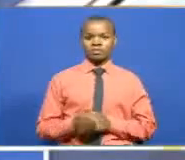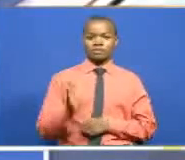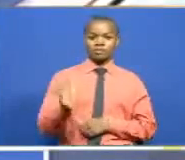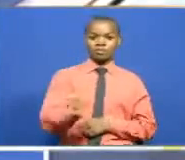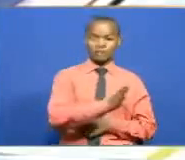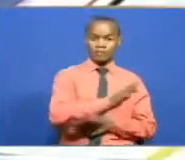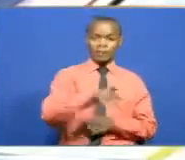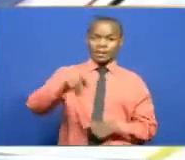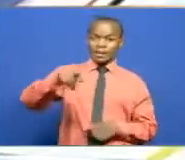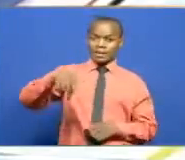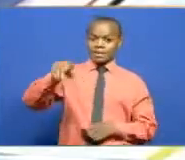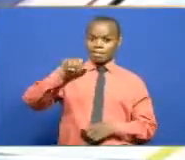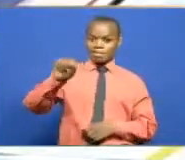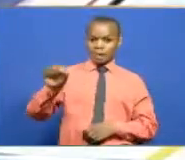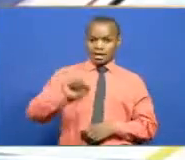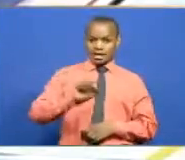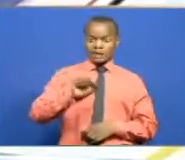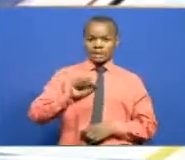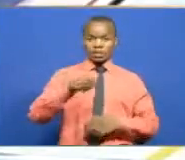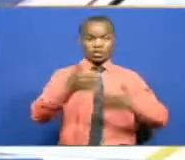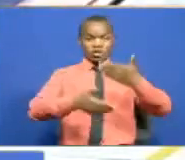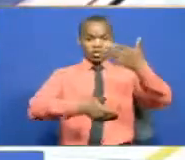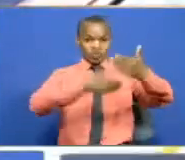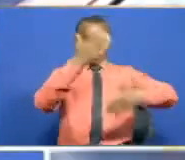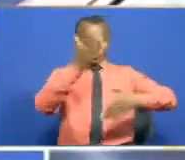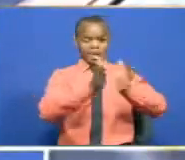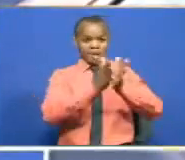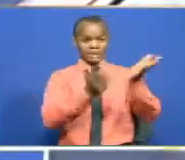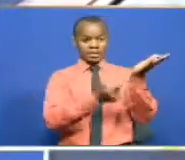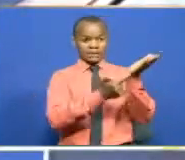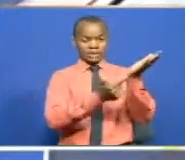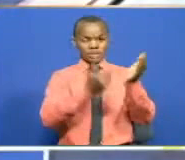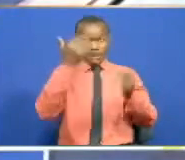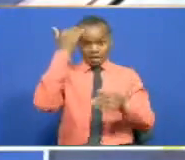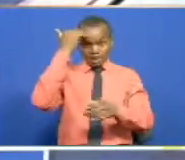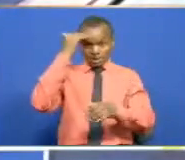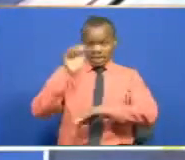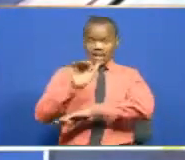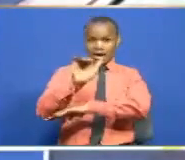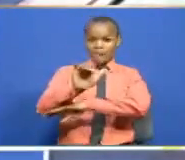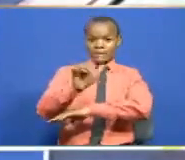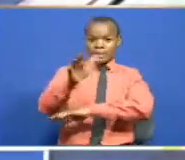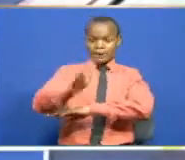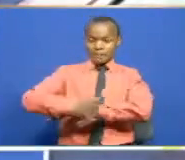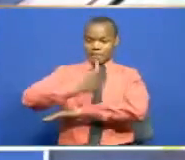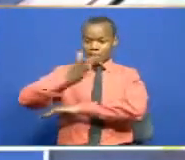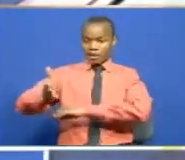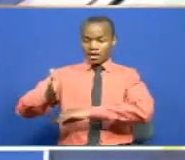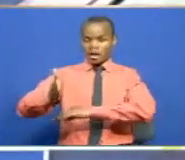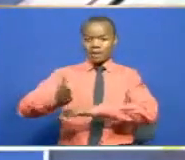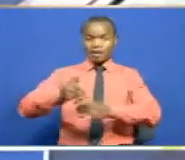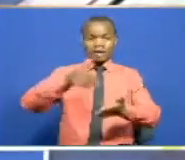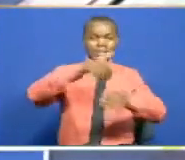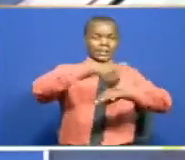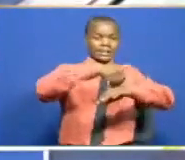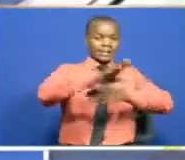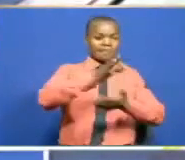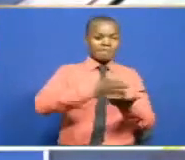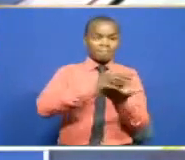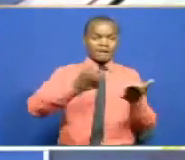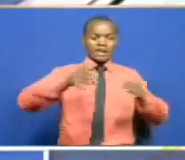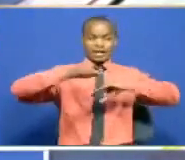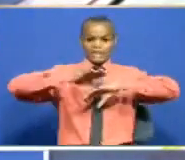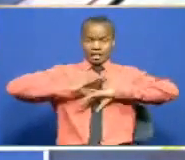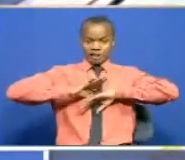Principal Secretary for University and Tertiary Education Simon Nabukwesi is calling on Parliament to secure adequate funding for